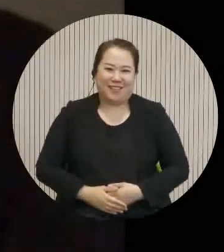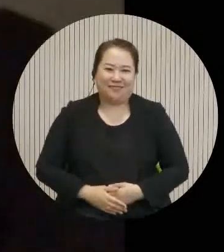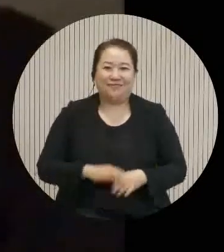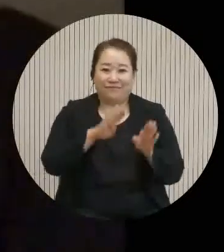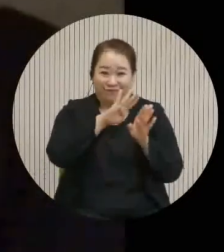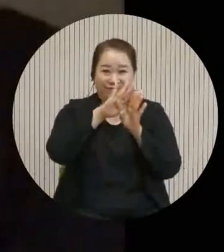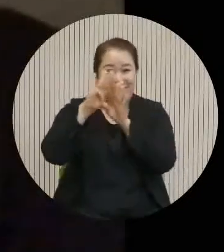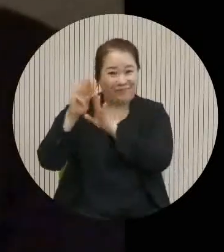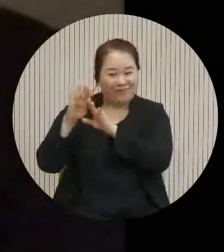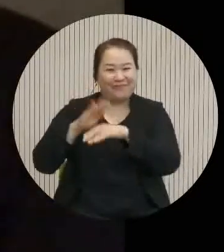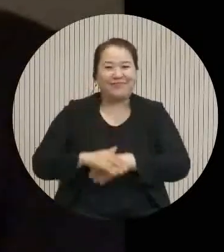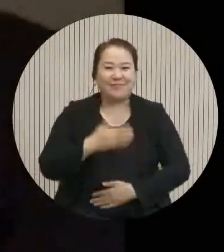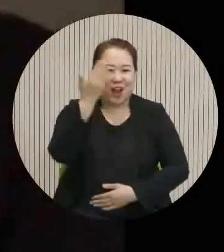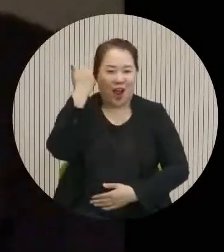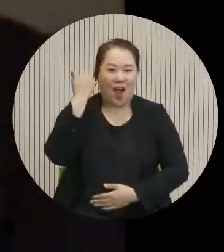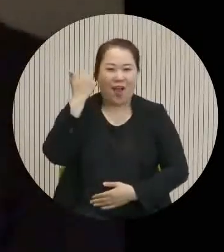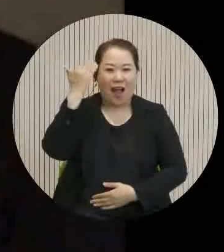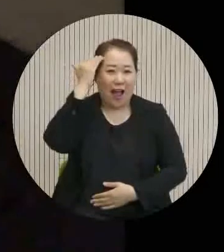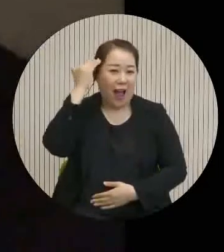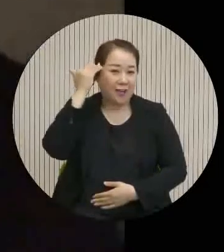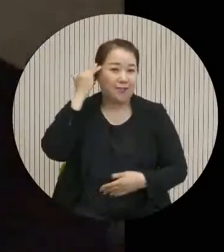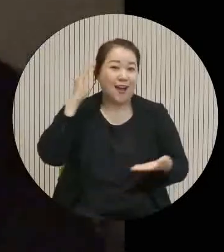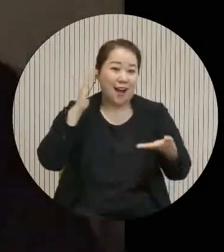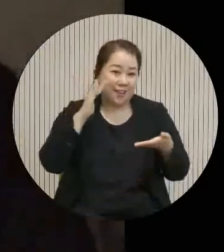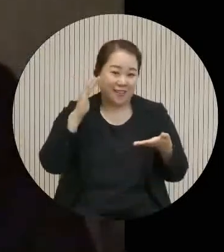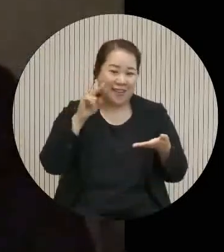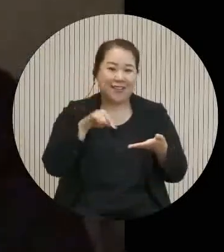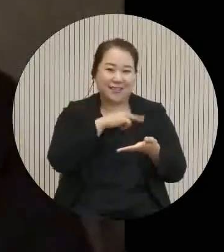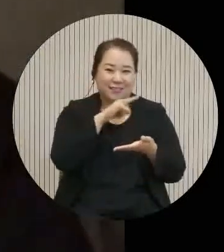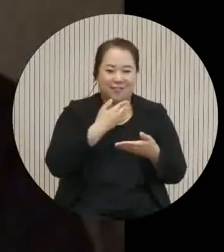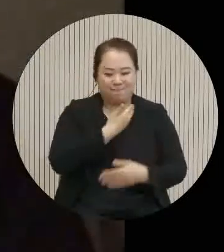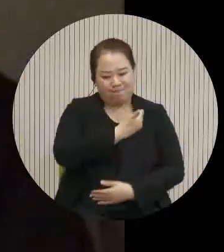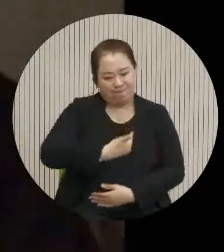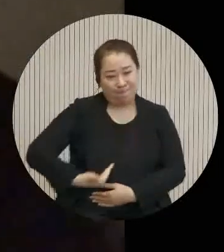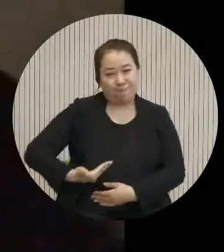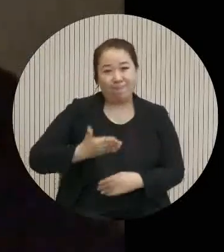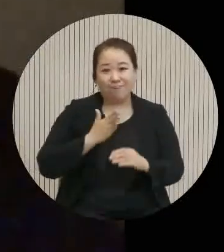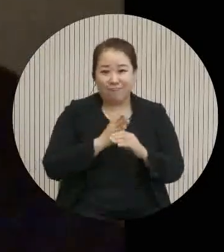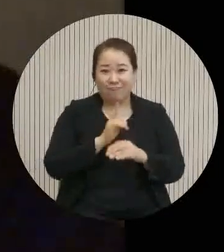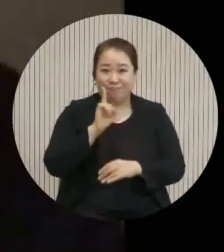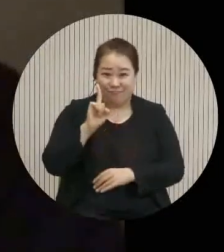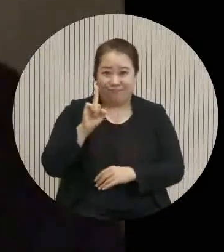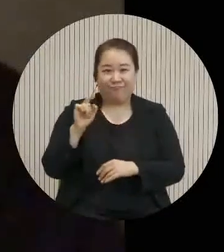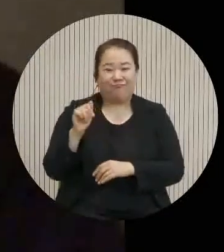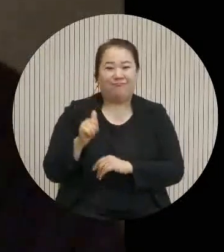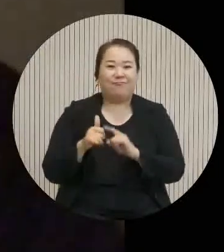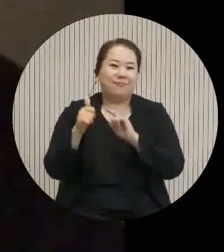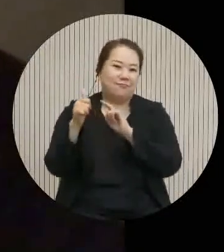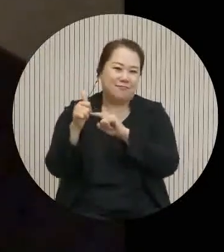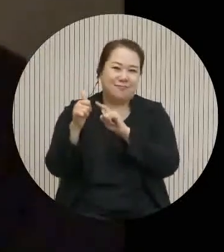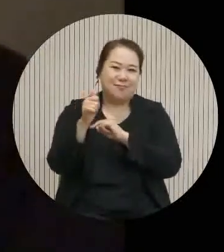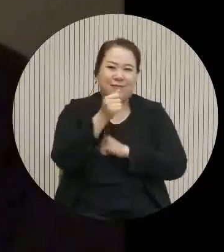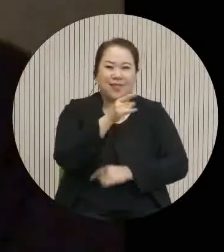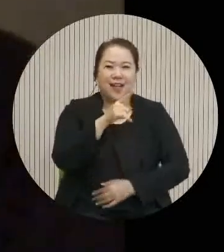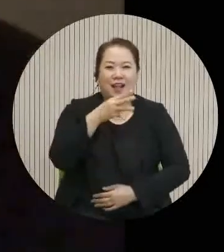State Long Beach, another very successful student of mine. We've done wonderful work in what's called heritage language.